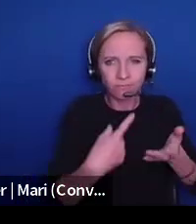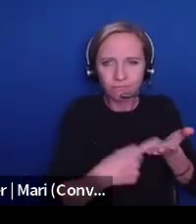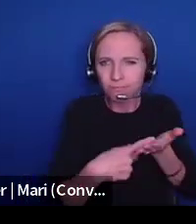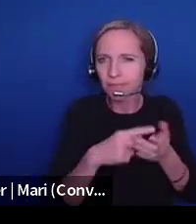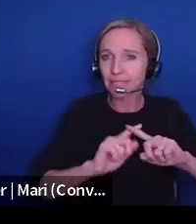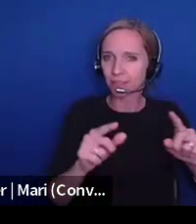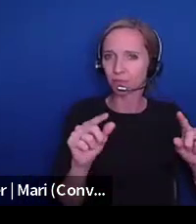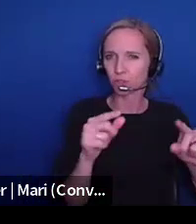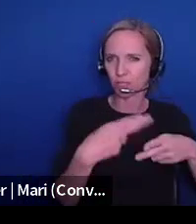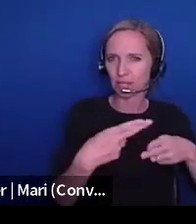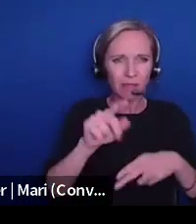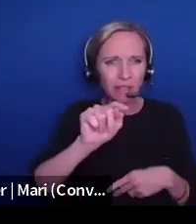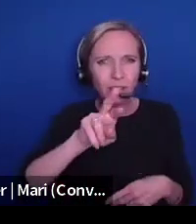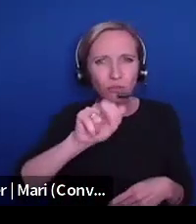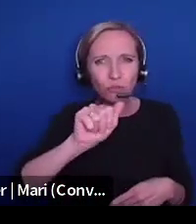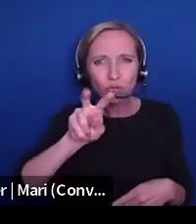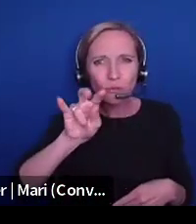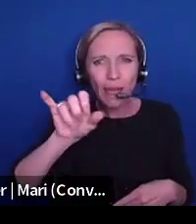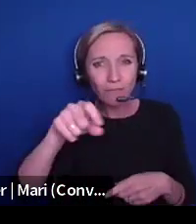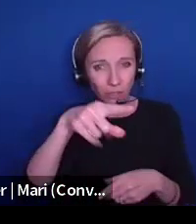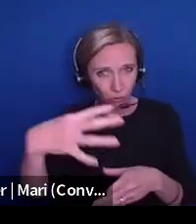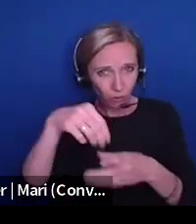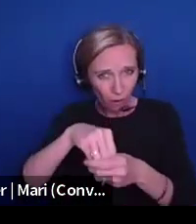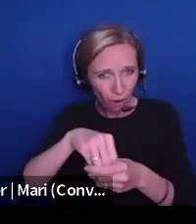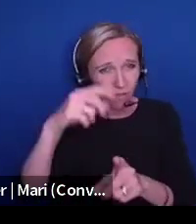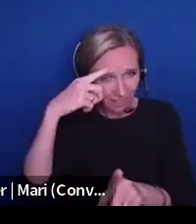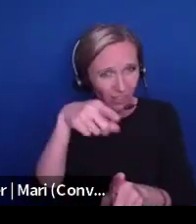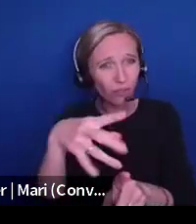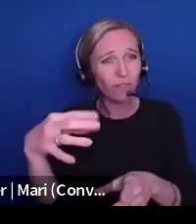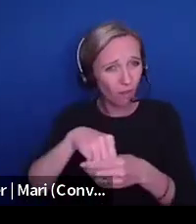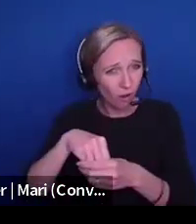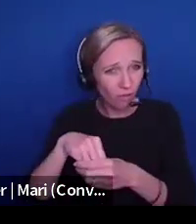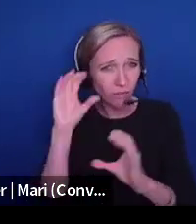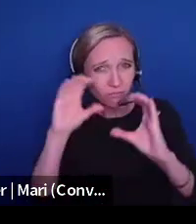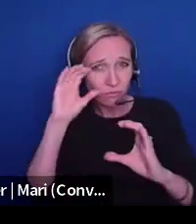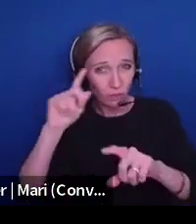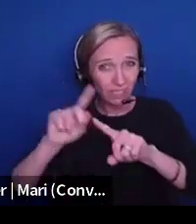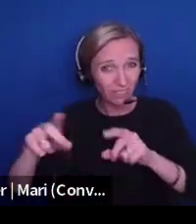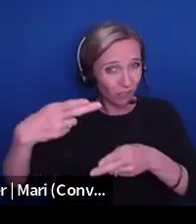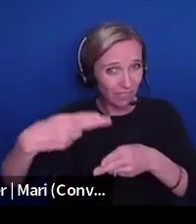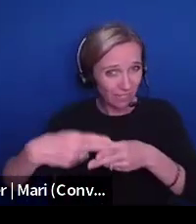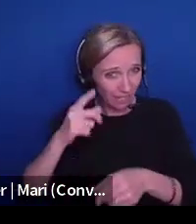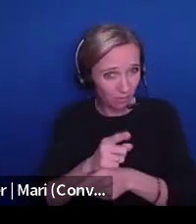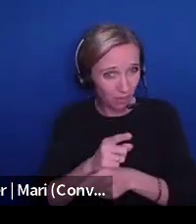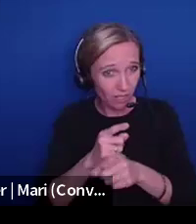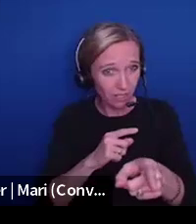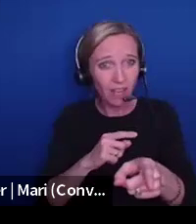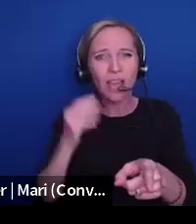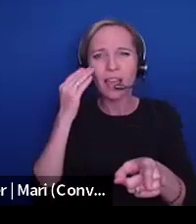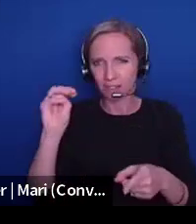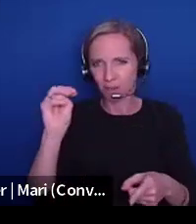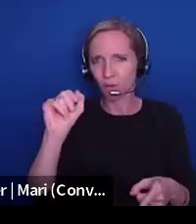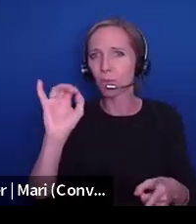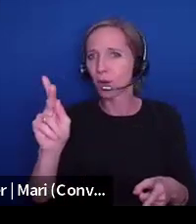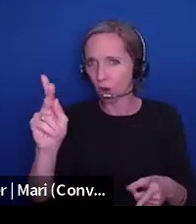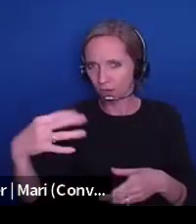I think, Travis, you are involved in there. I think you are involved in looking for a different name. I'm not sure. I know Mark is